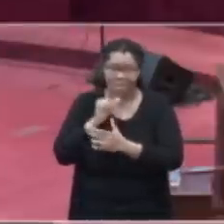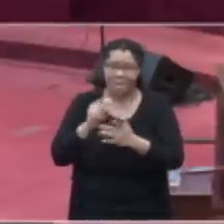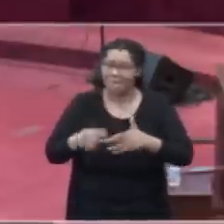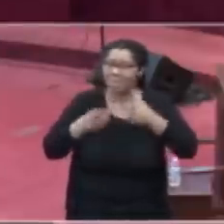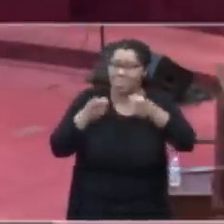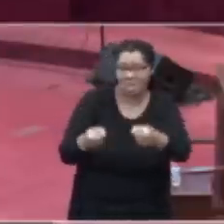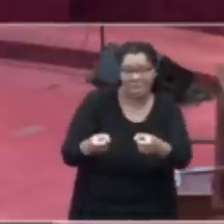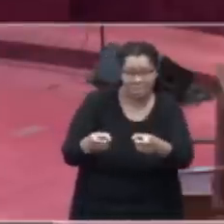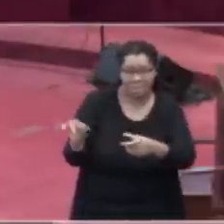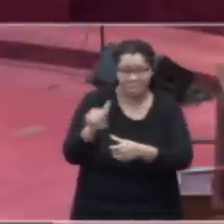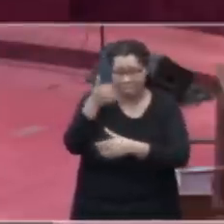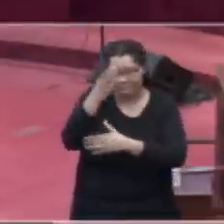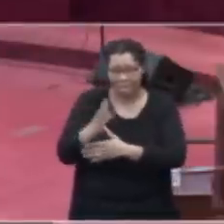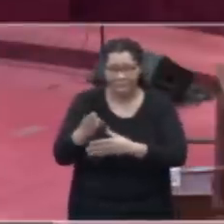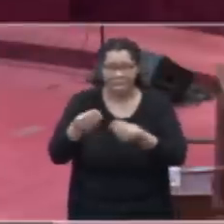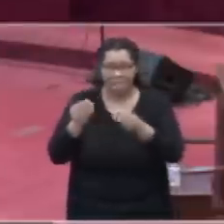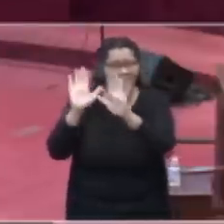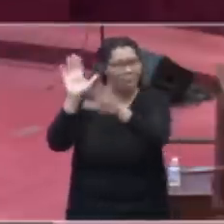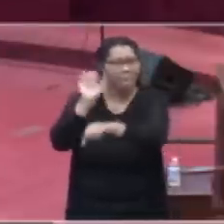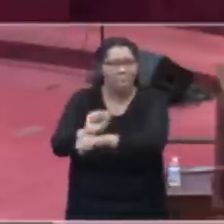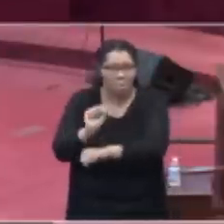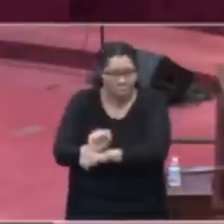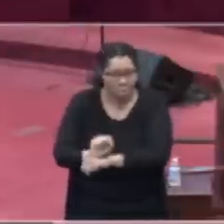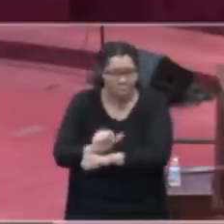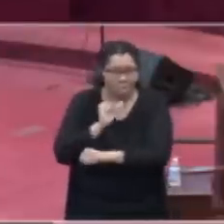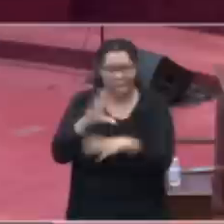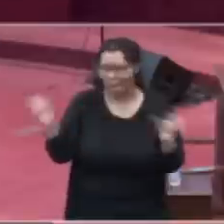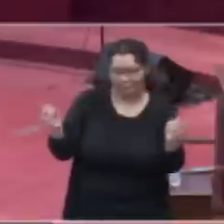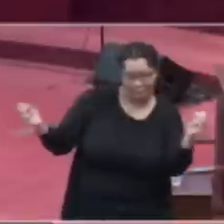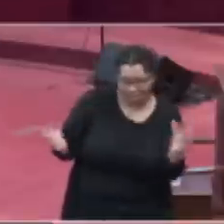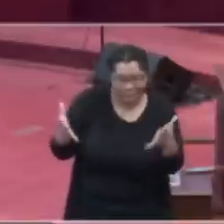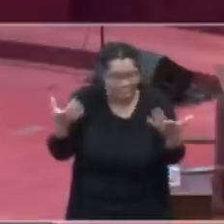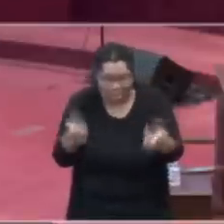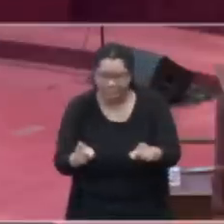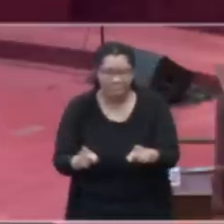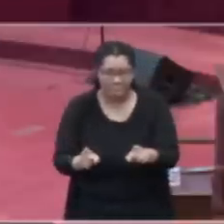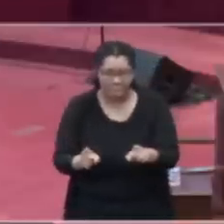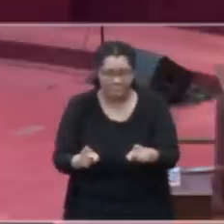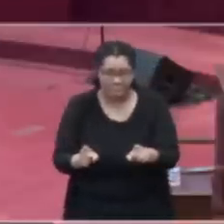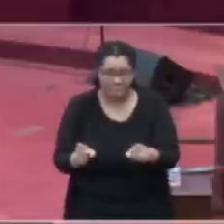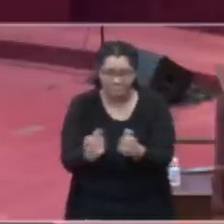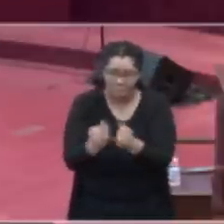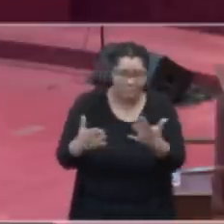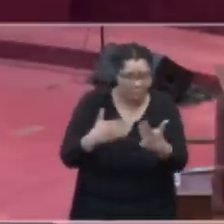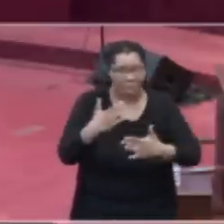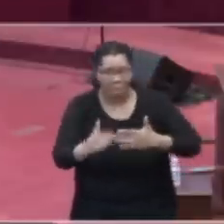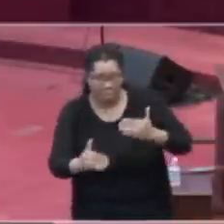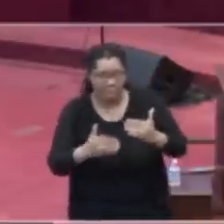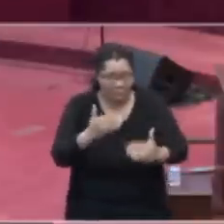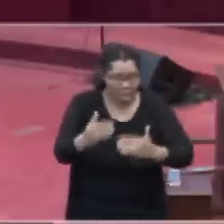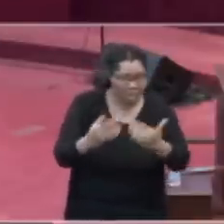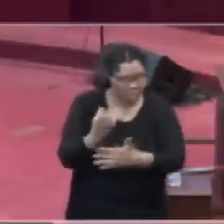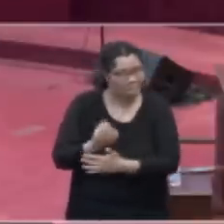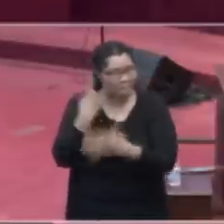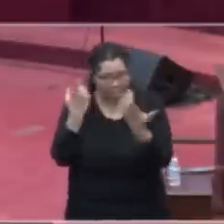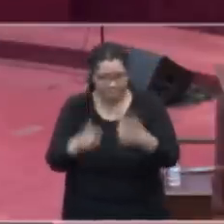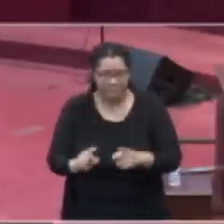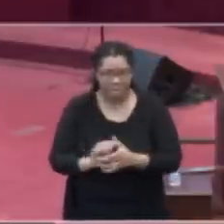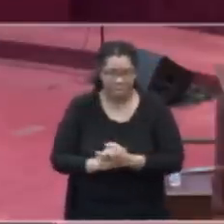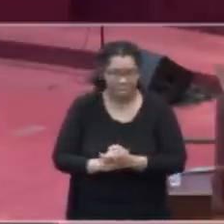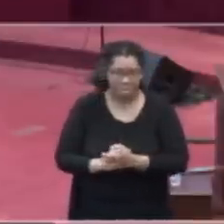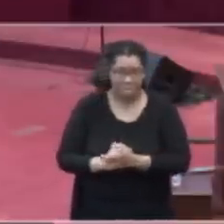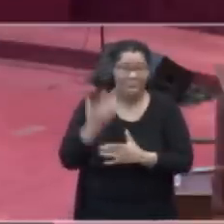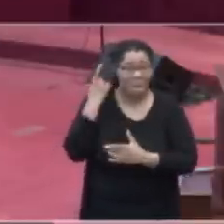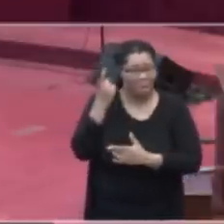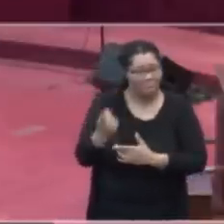as God gives a miracle. They're not going to come on the end of unfolding revelation. It's going to